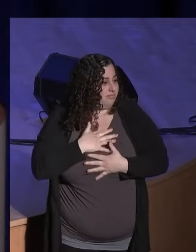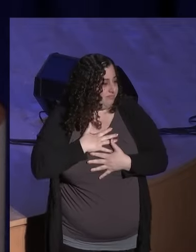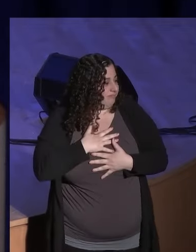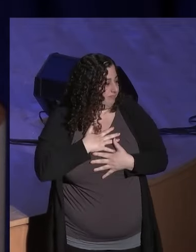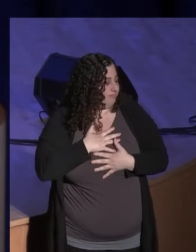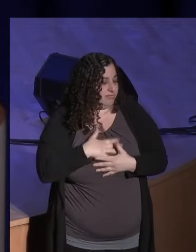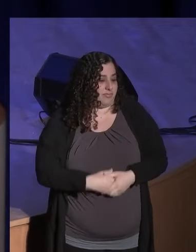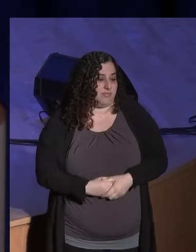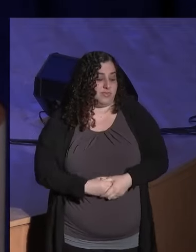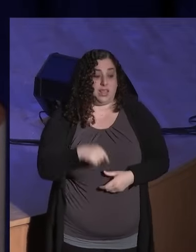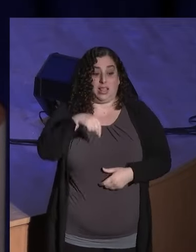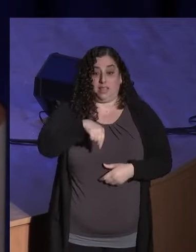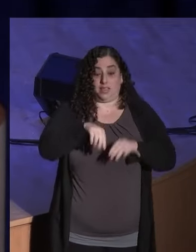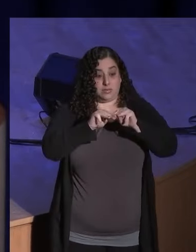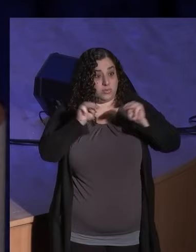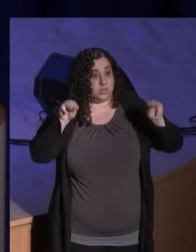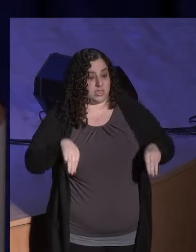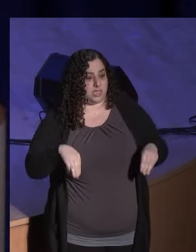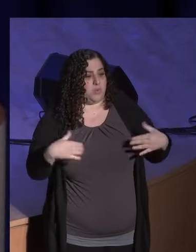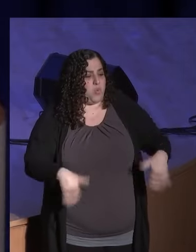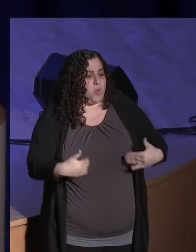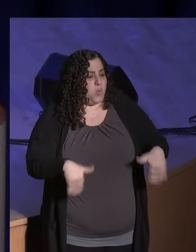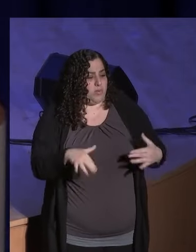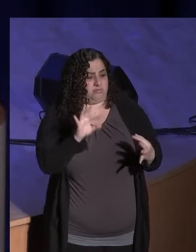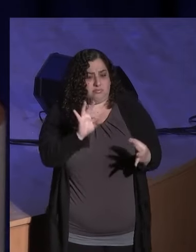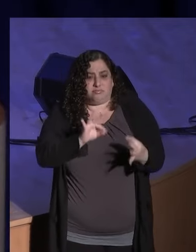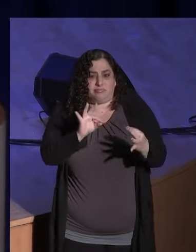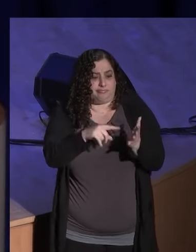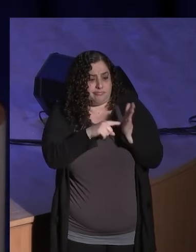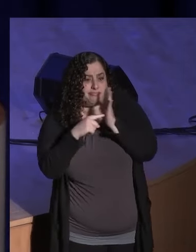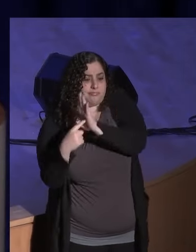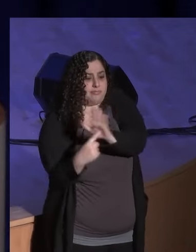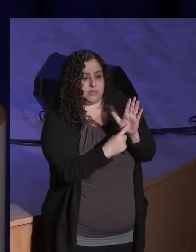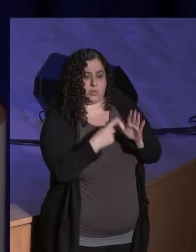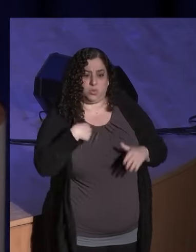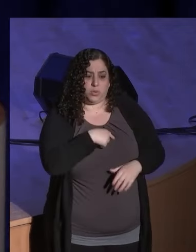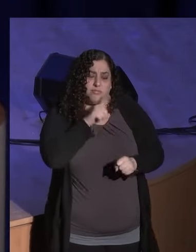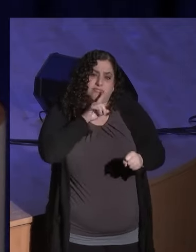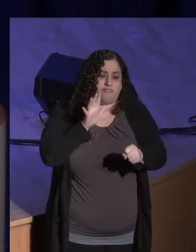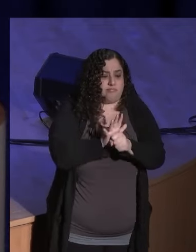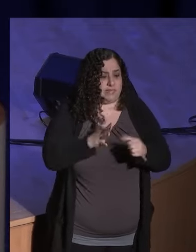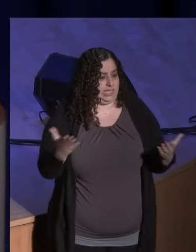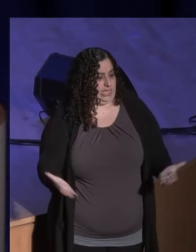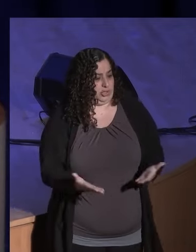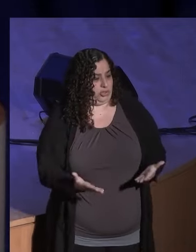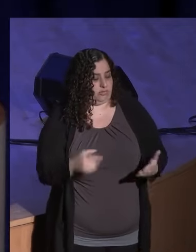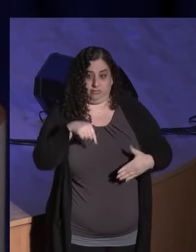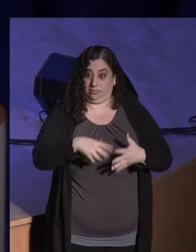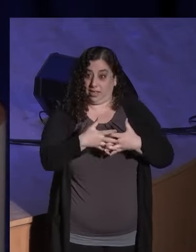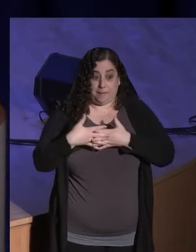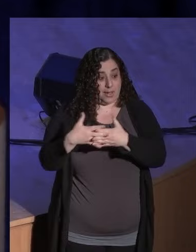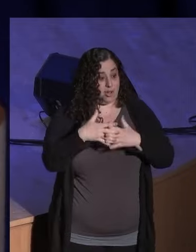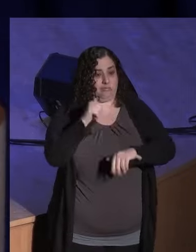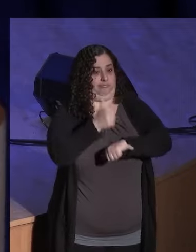in the narratives about America, which remains a strong commitment of the museum. And what better way to contribute to